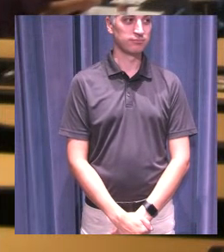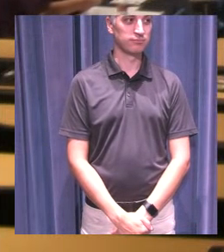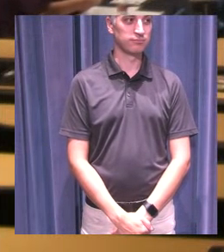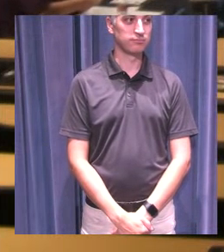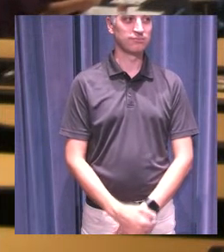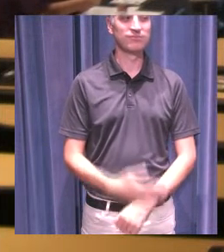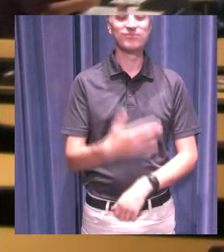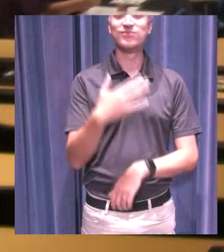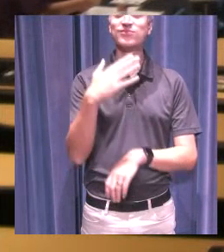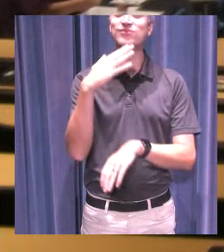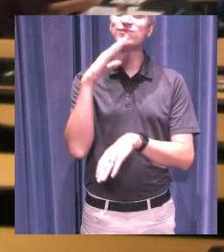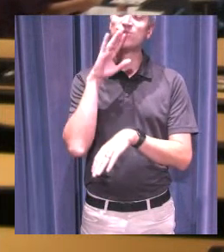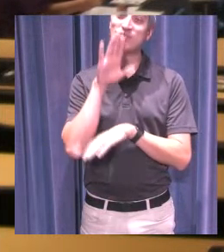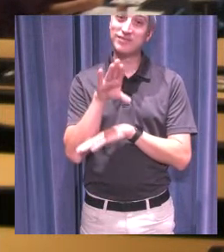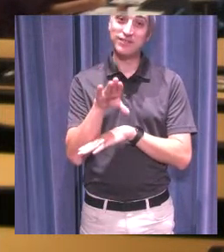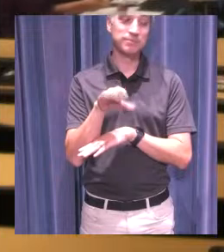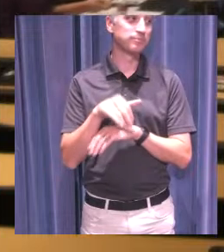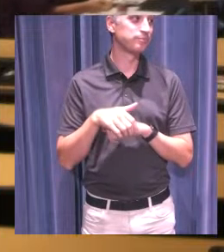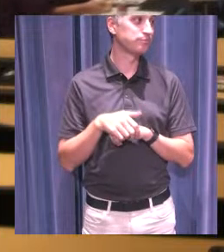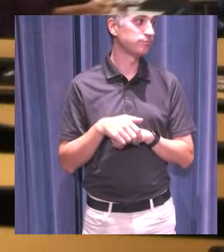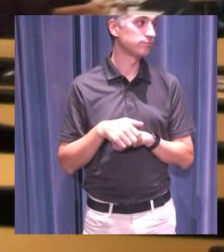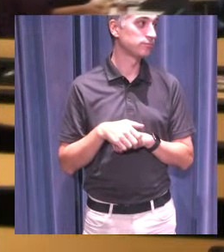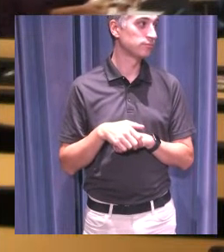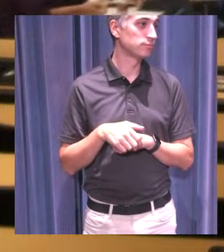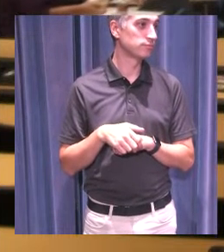Good evening. Good evening.